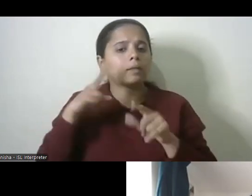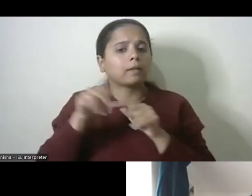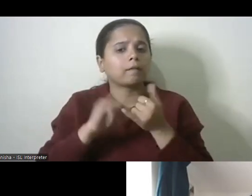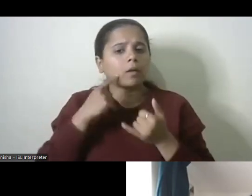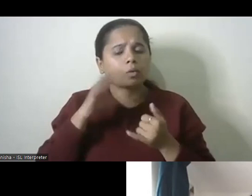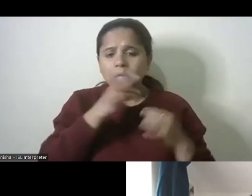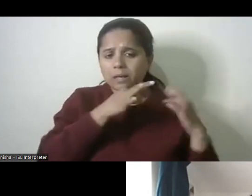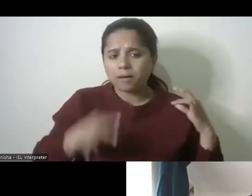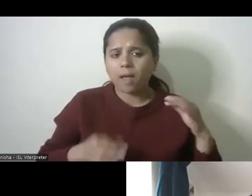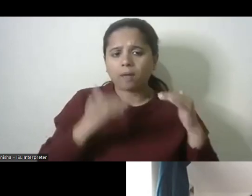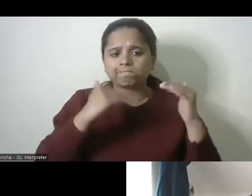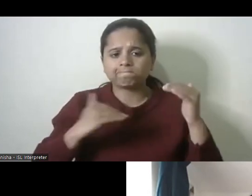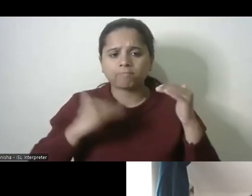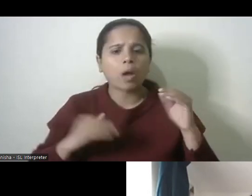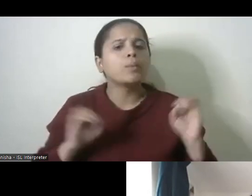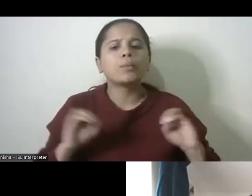caste hierarchy,